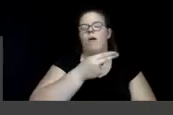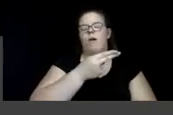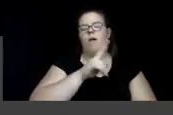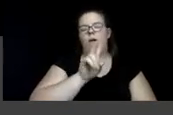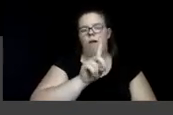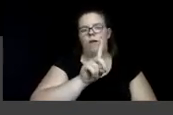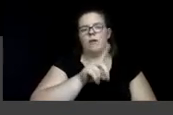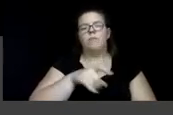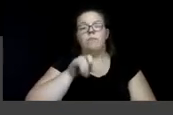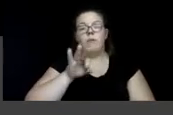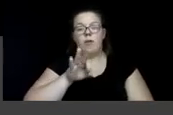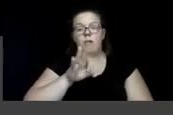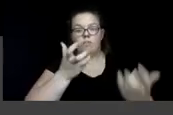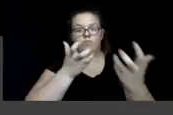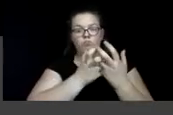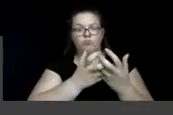criteria,